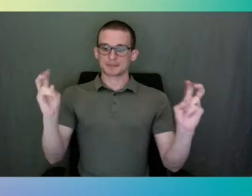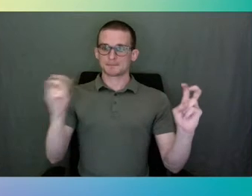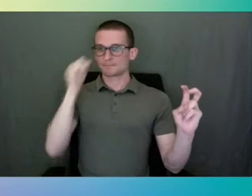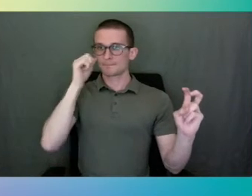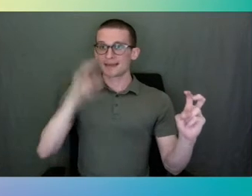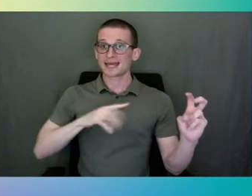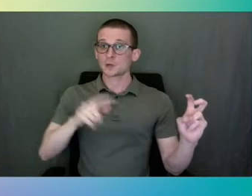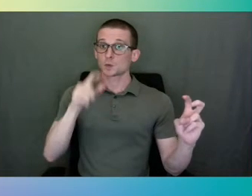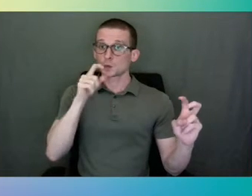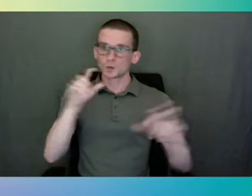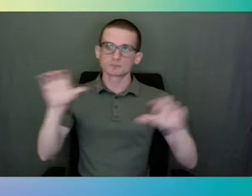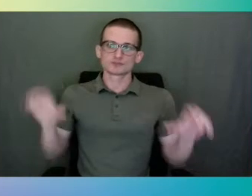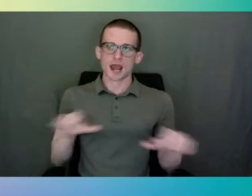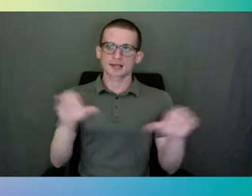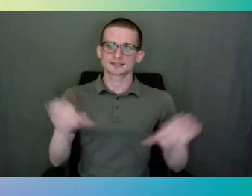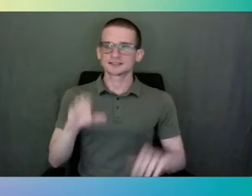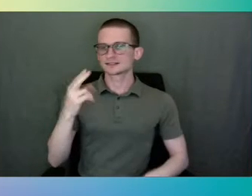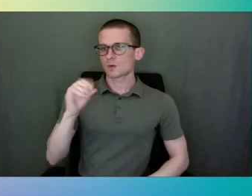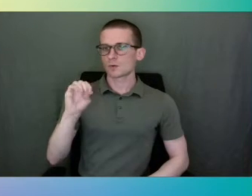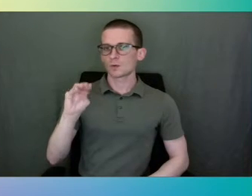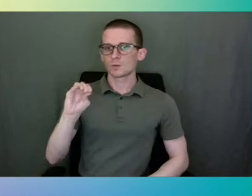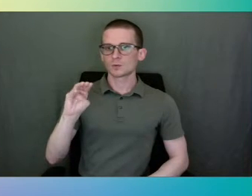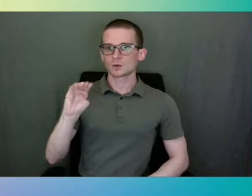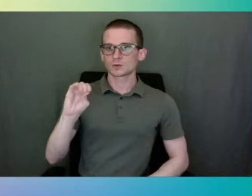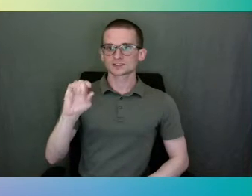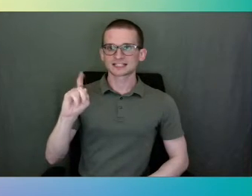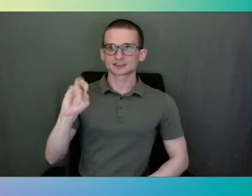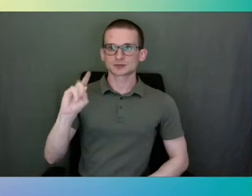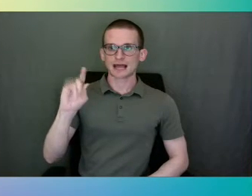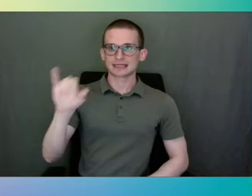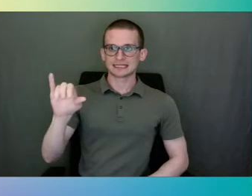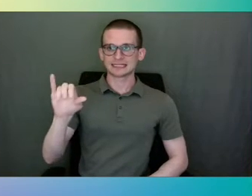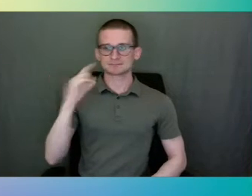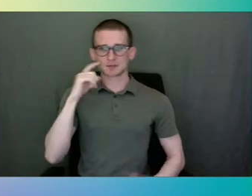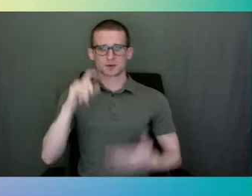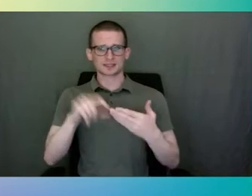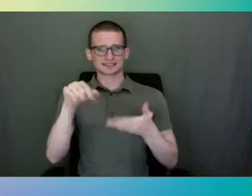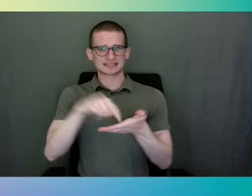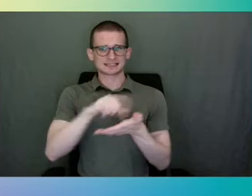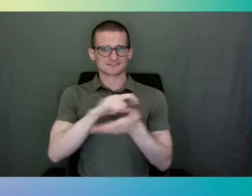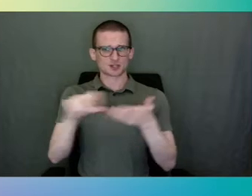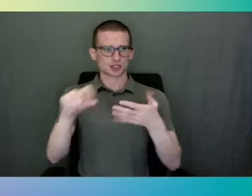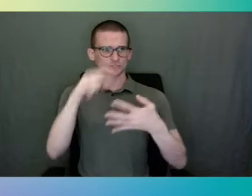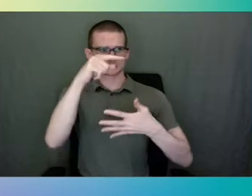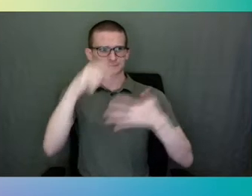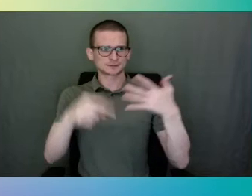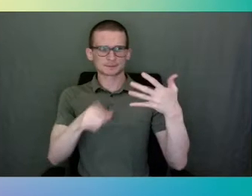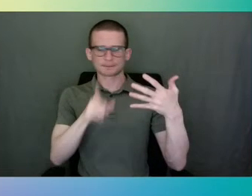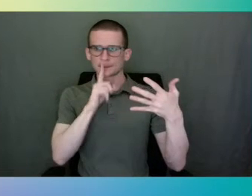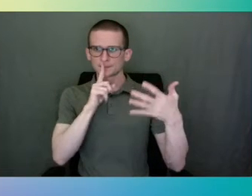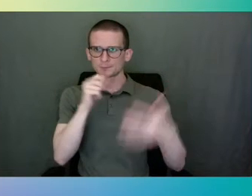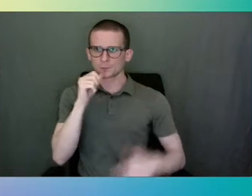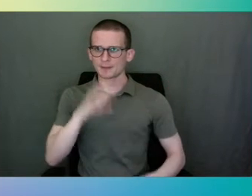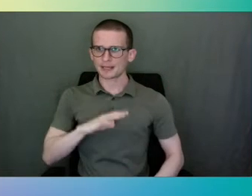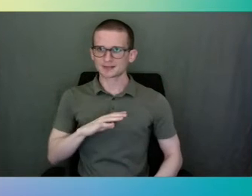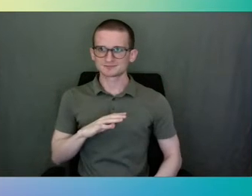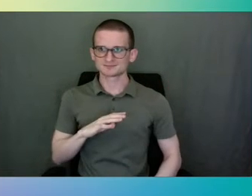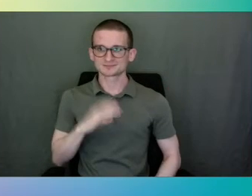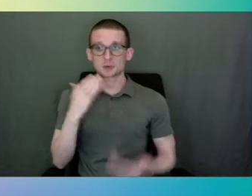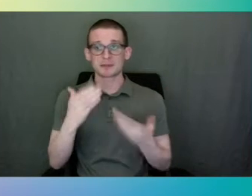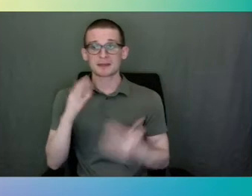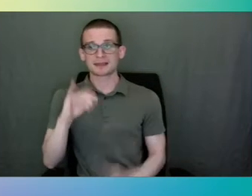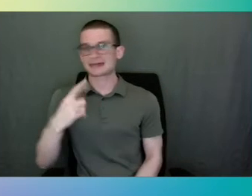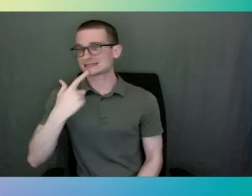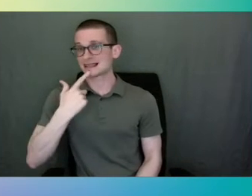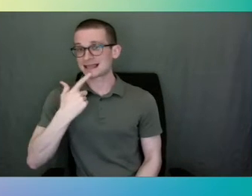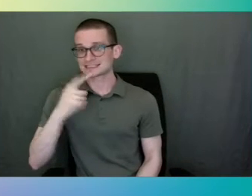And if you look at this verse, women are not mentioned, so this might be a lesbian loophole here. So let's go back to these.